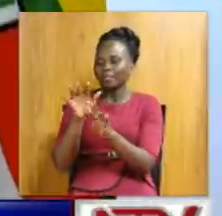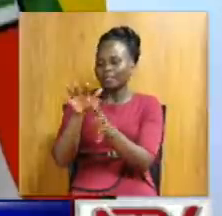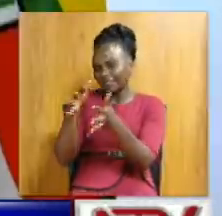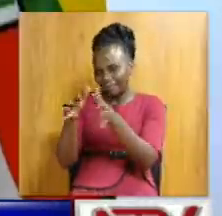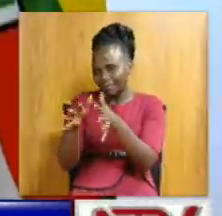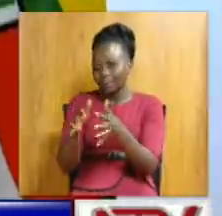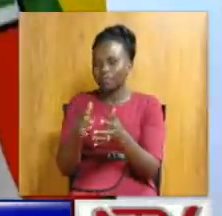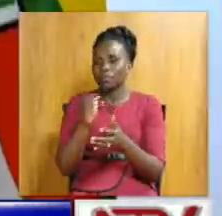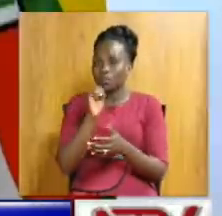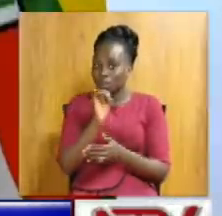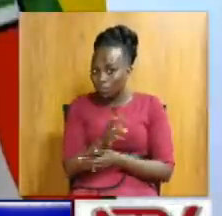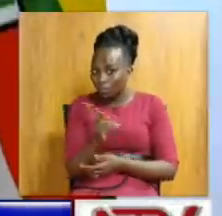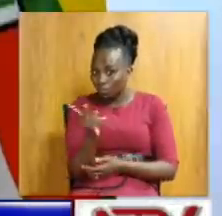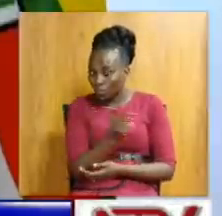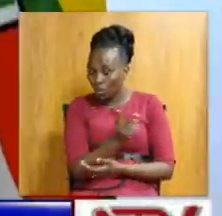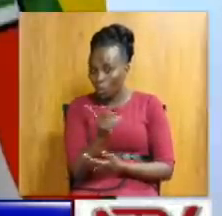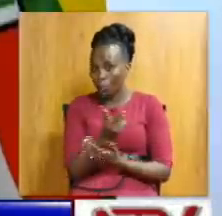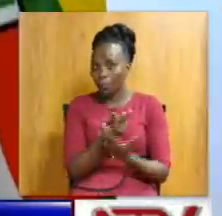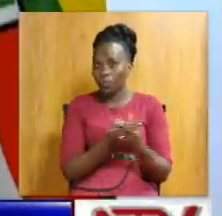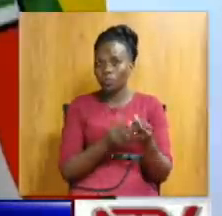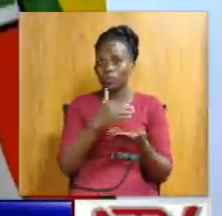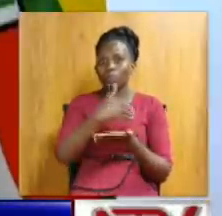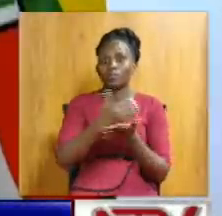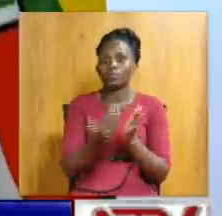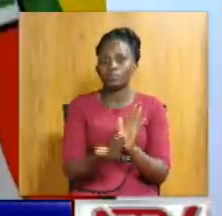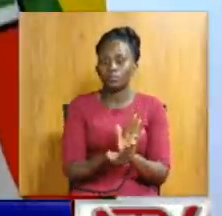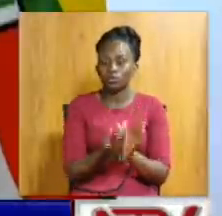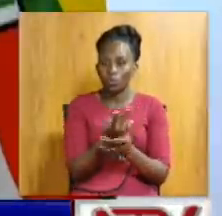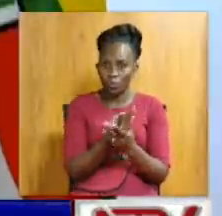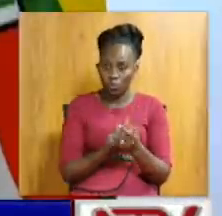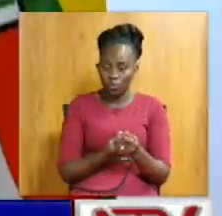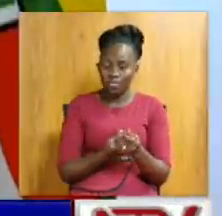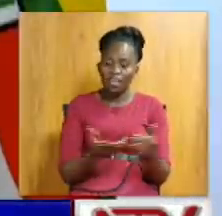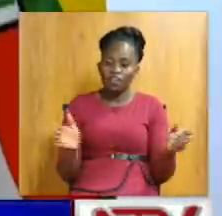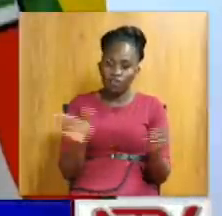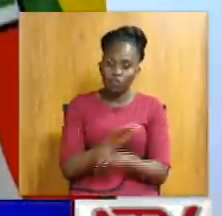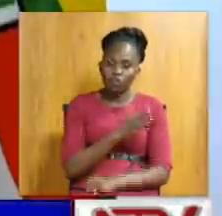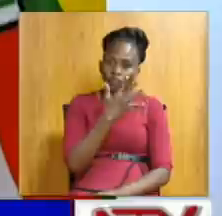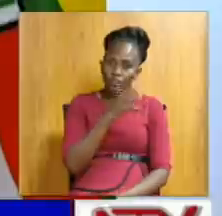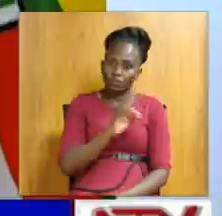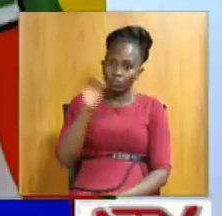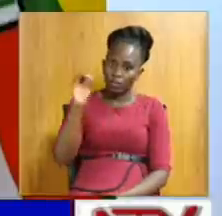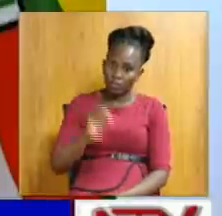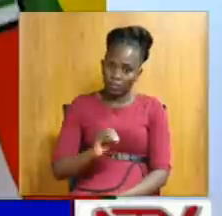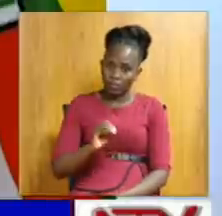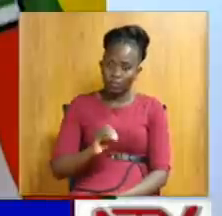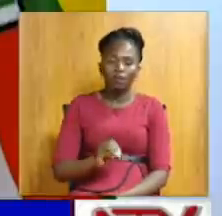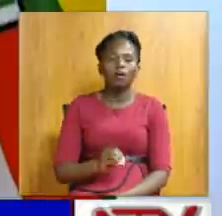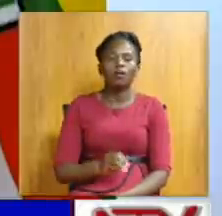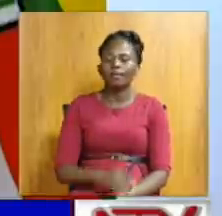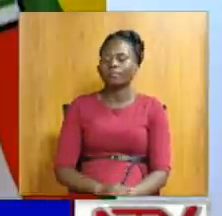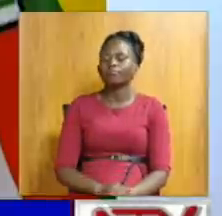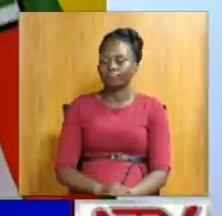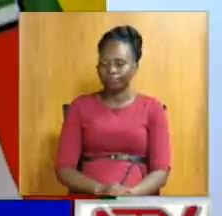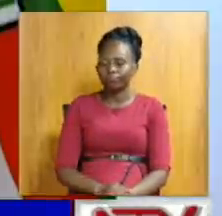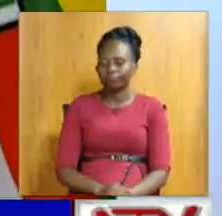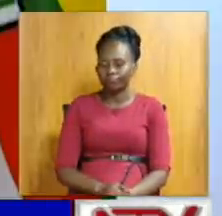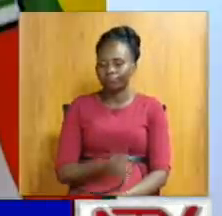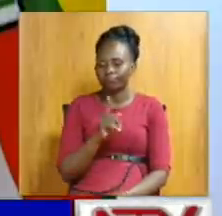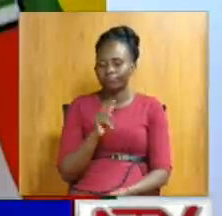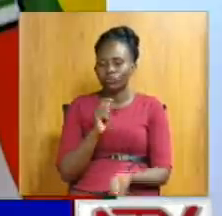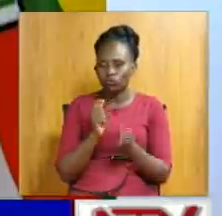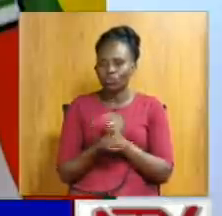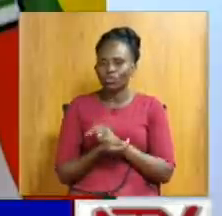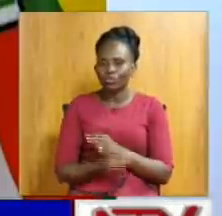if we find that patients are feeling 50%, then we may have to do something about some